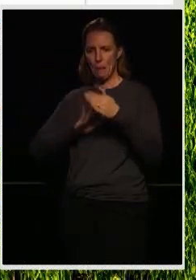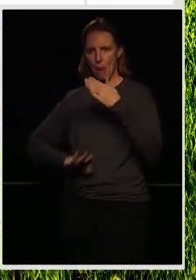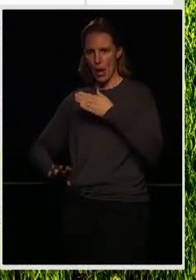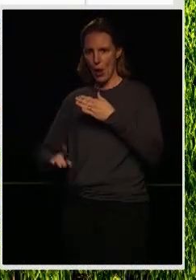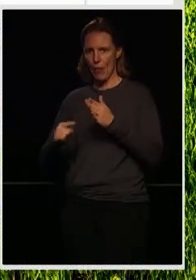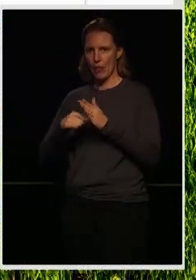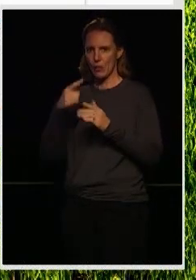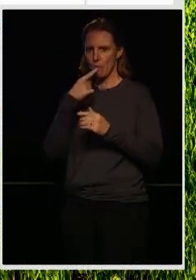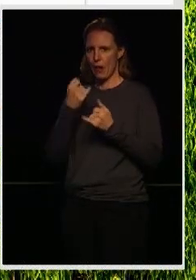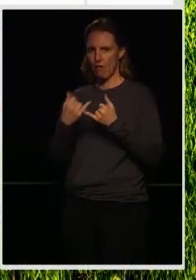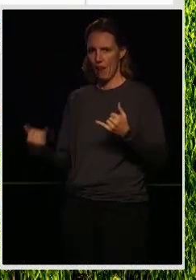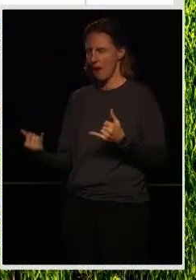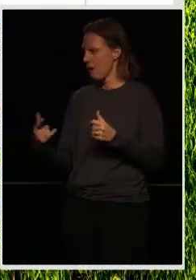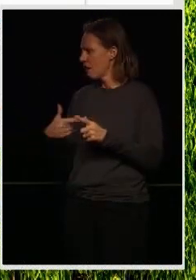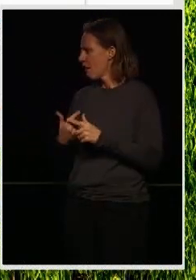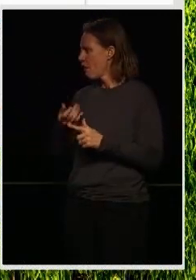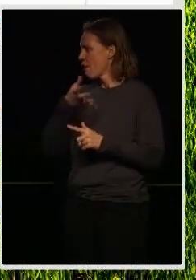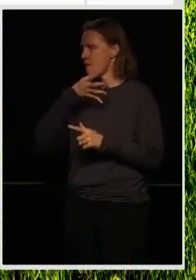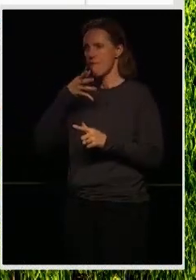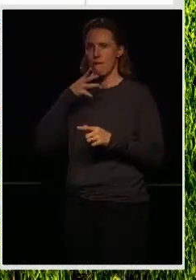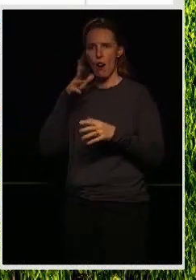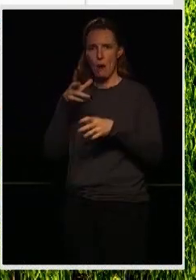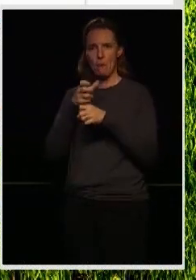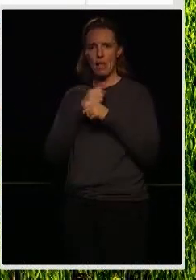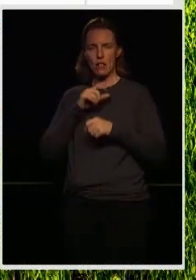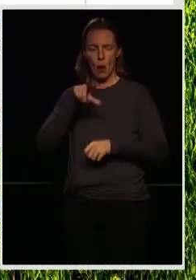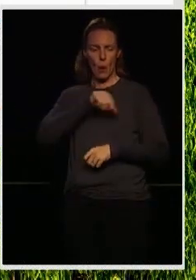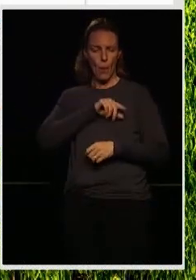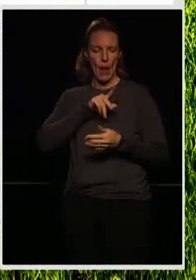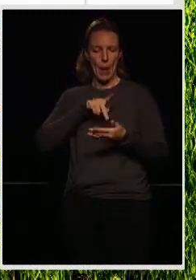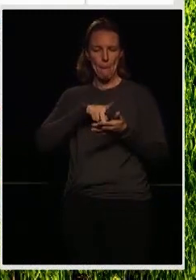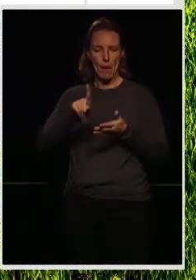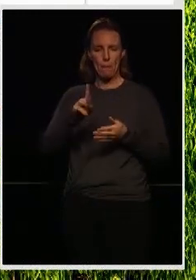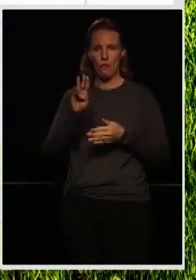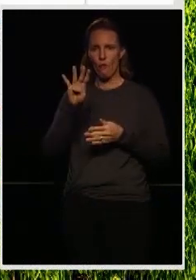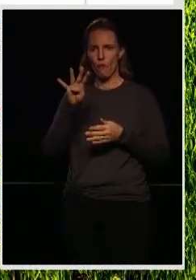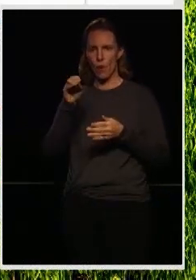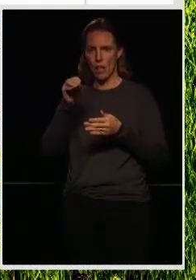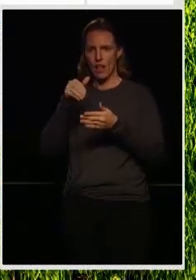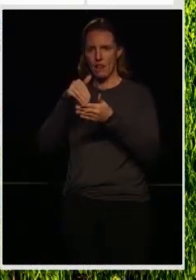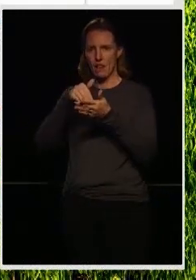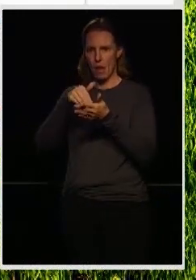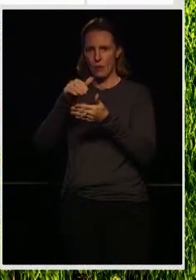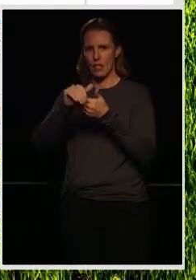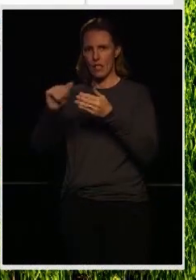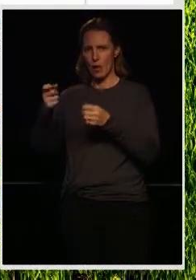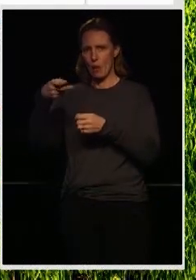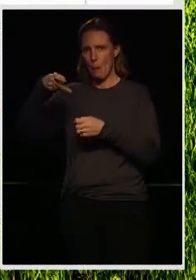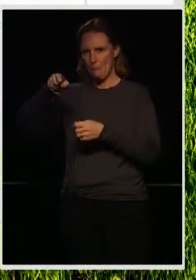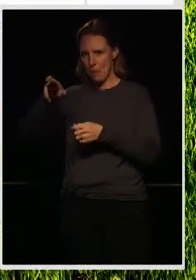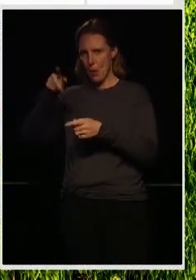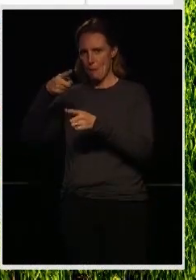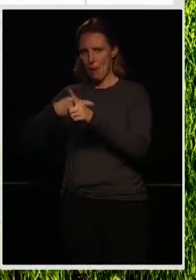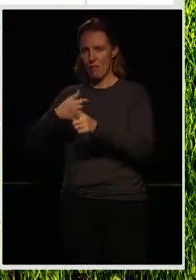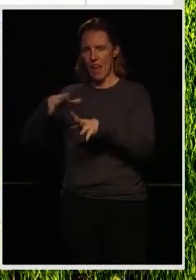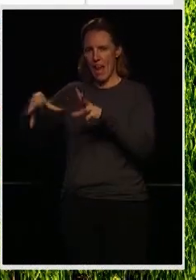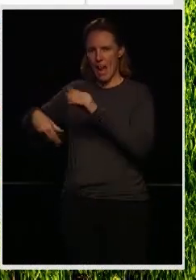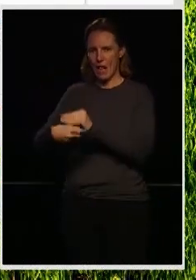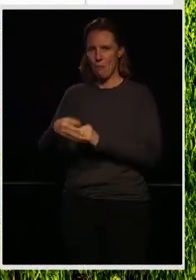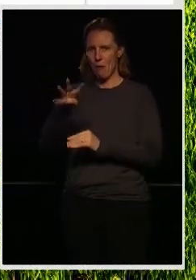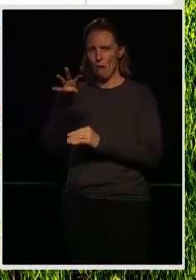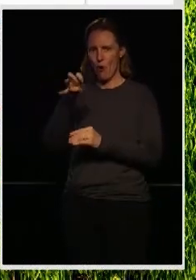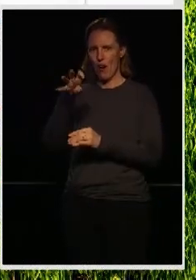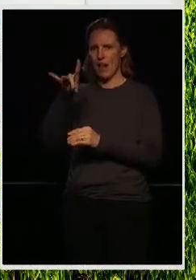this red line, this farm receives a quality payment of $40,000 per month, adding up to